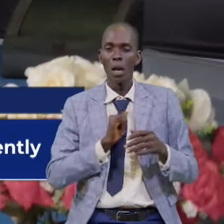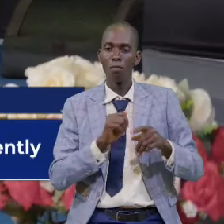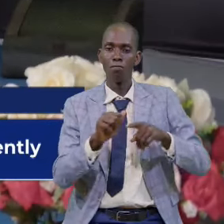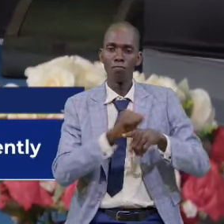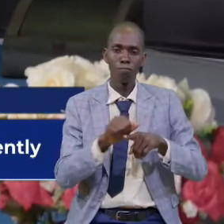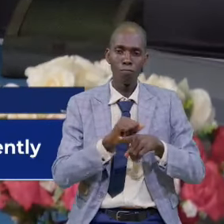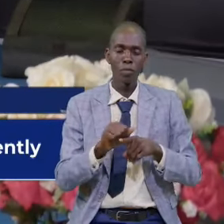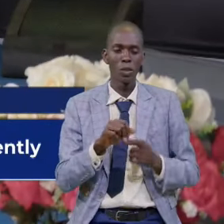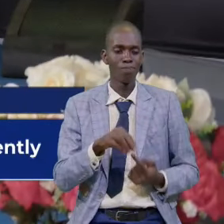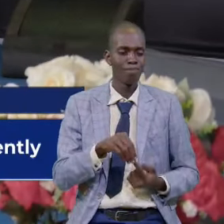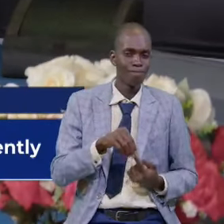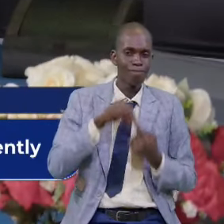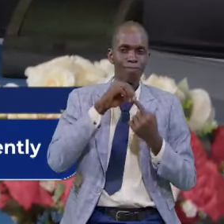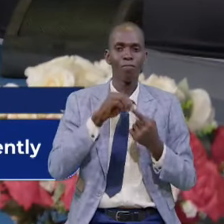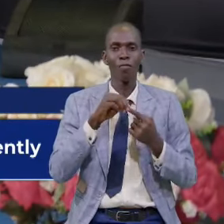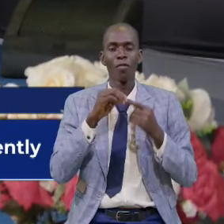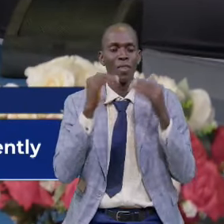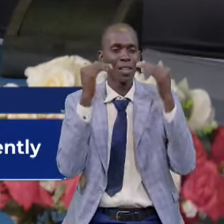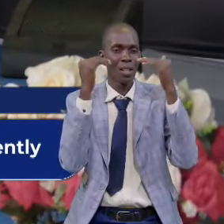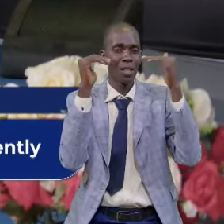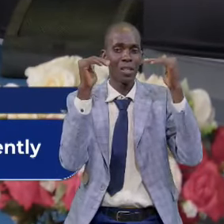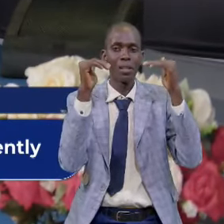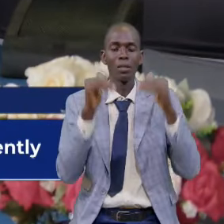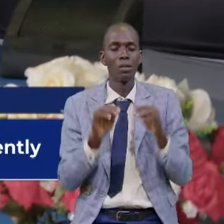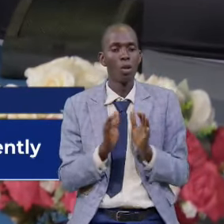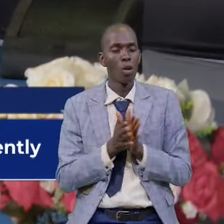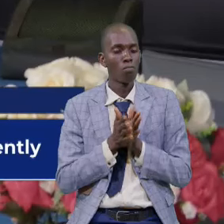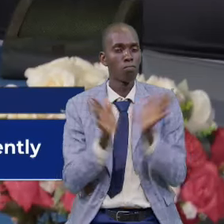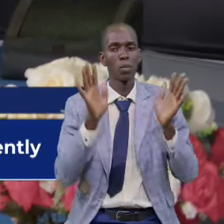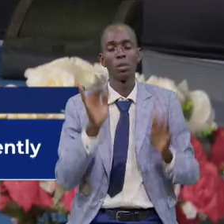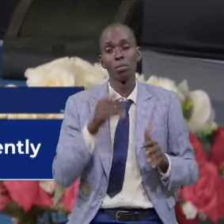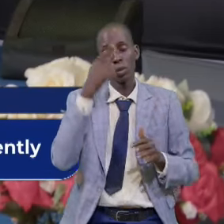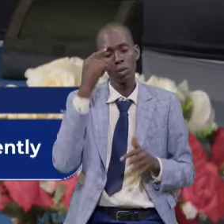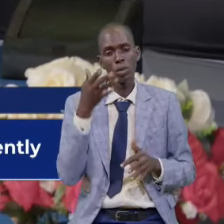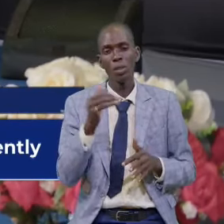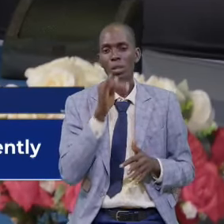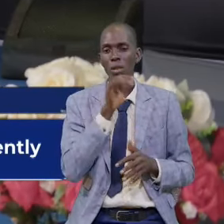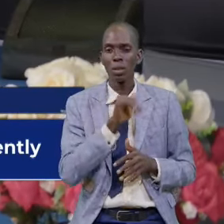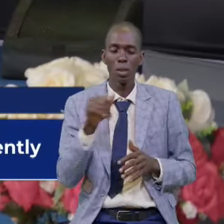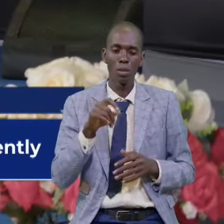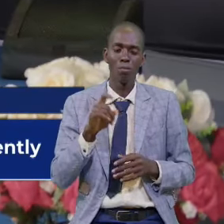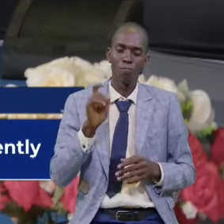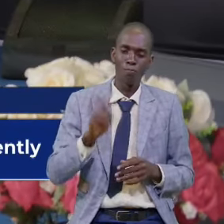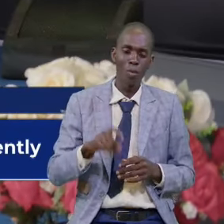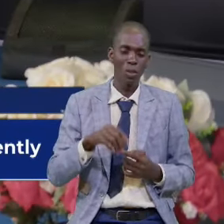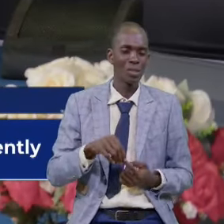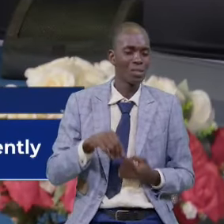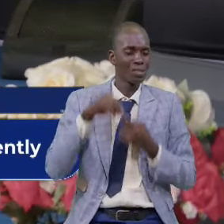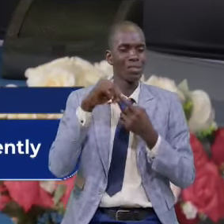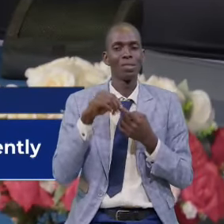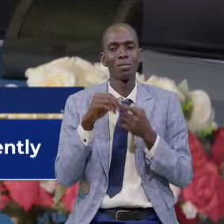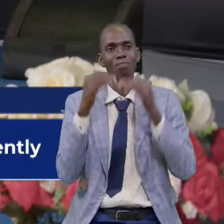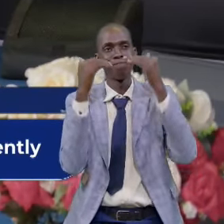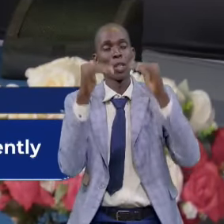standards transparently, because it's a unique standard. Others will say, it cannot be done. It cannot be